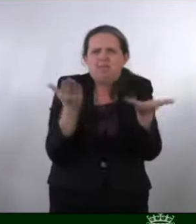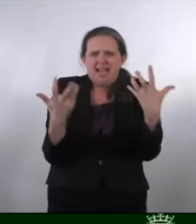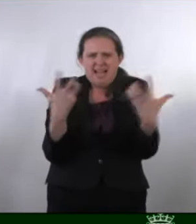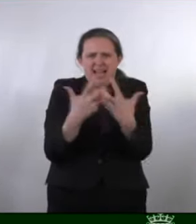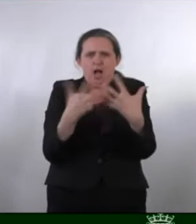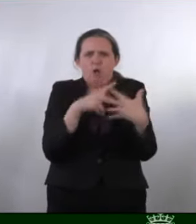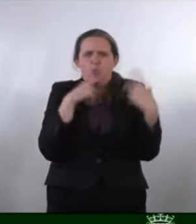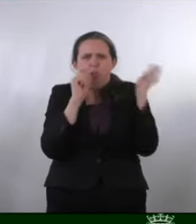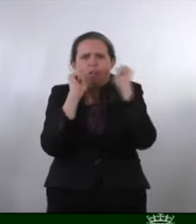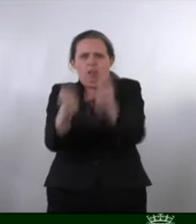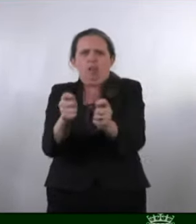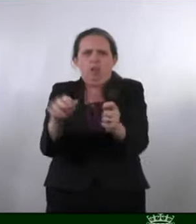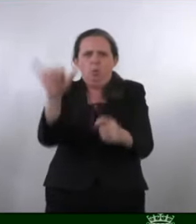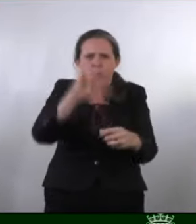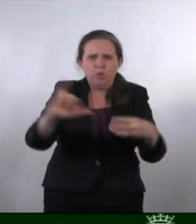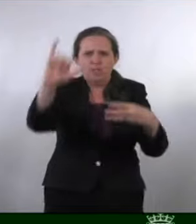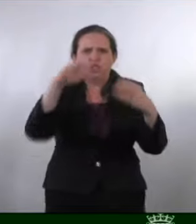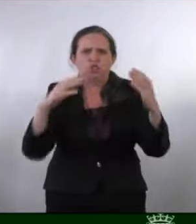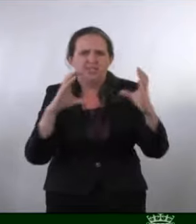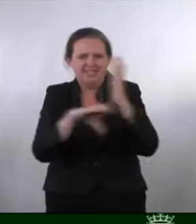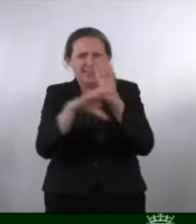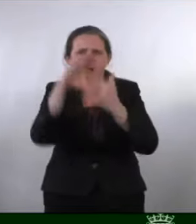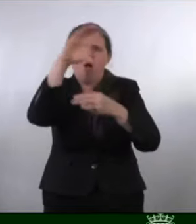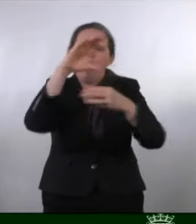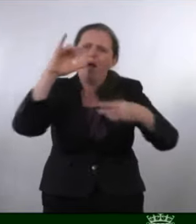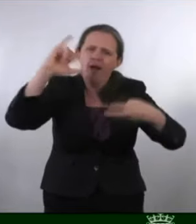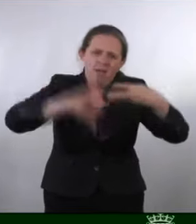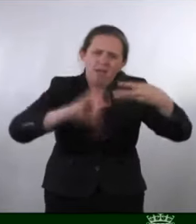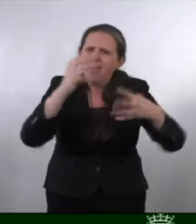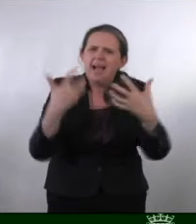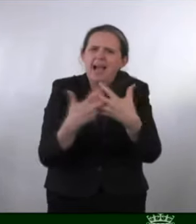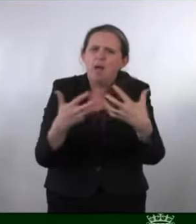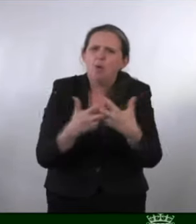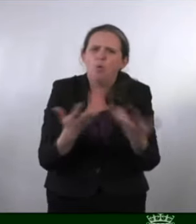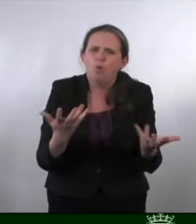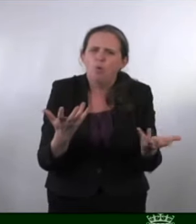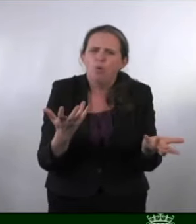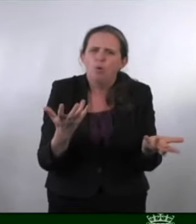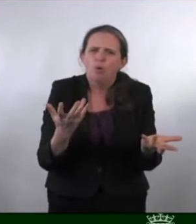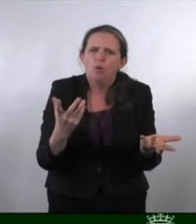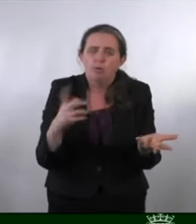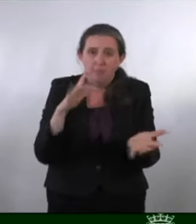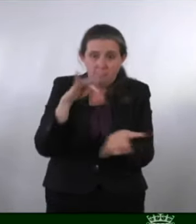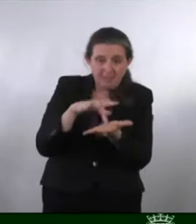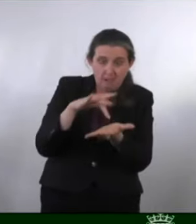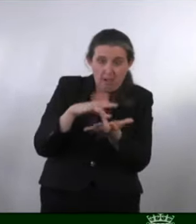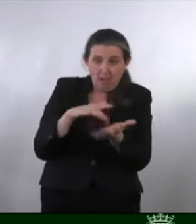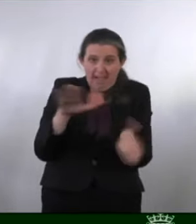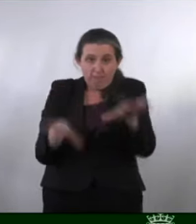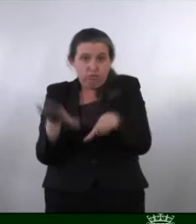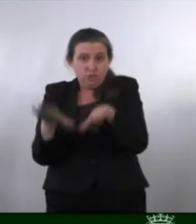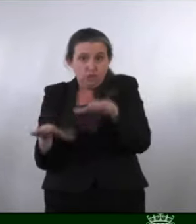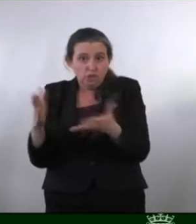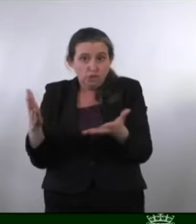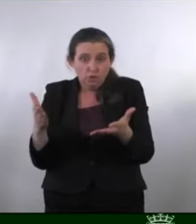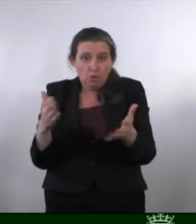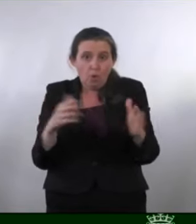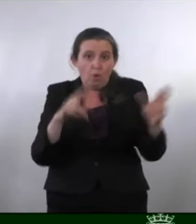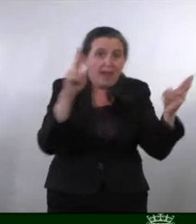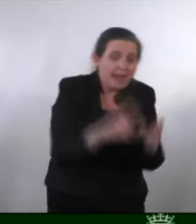tier London goes into? The position in the worst affected area, the middle, or the least affected